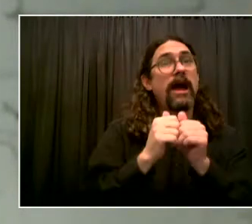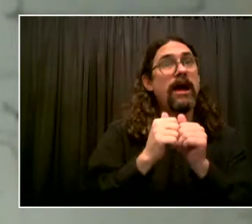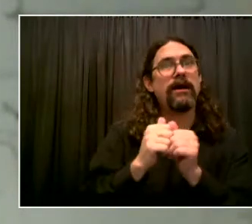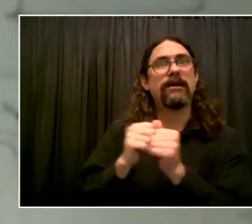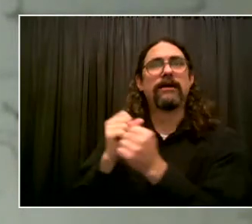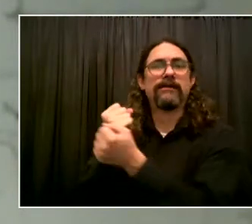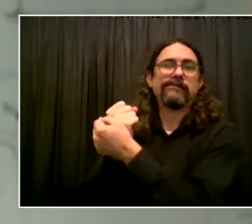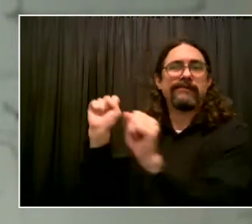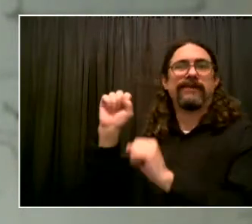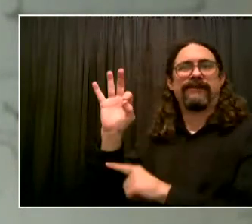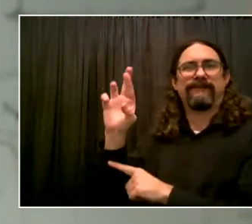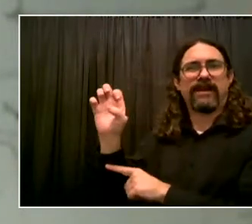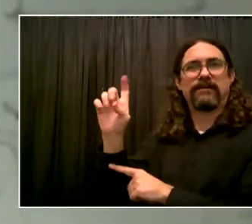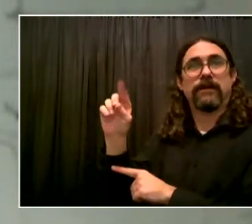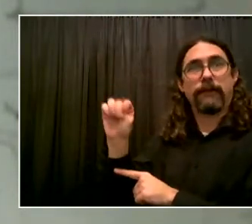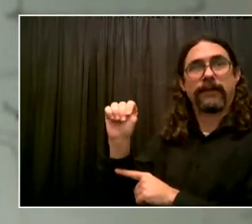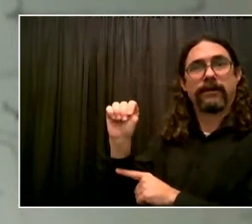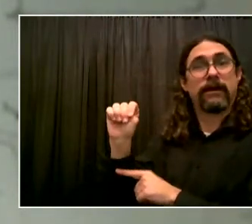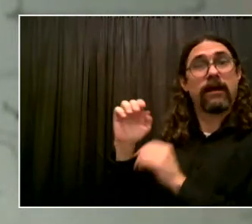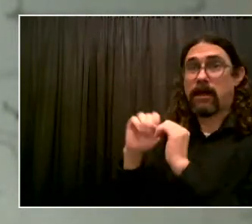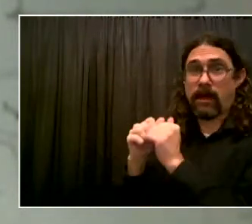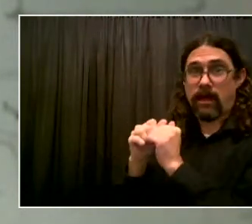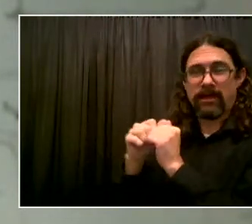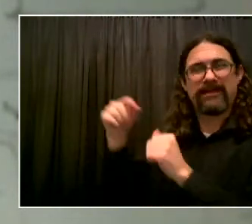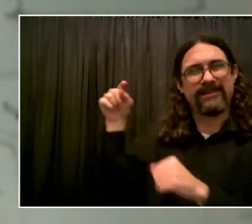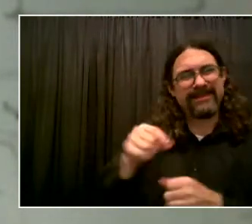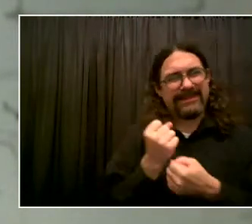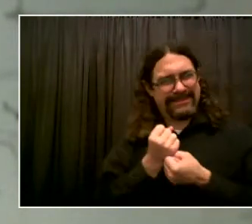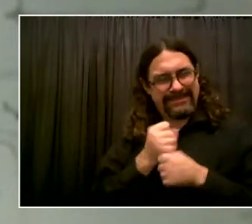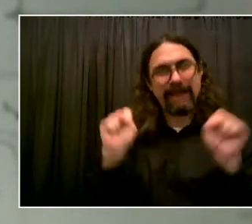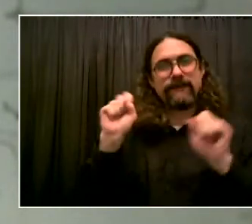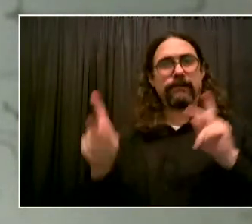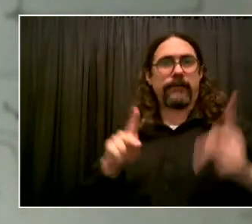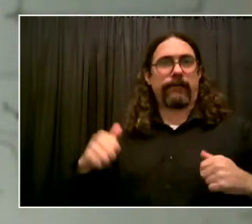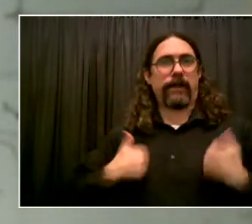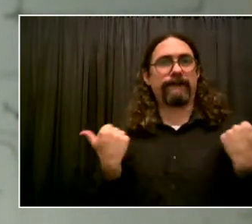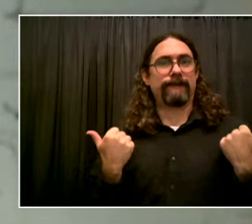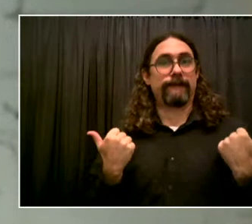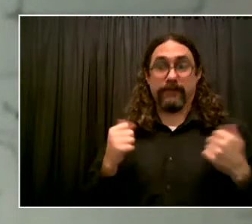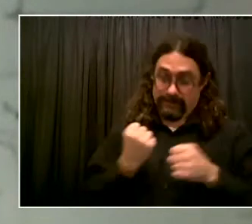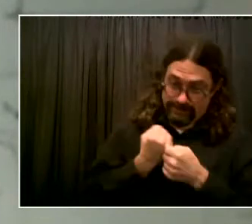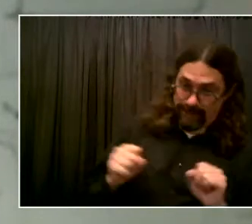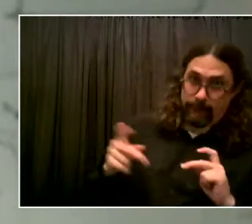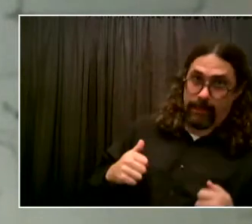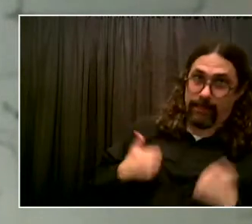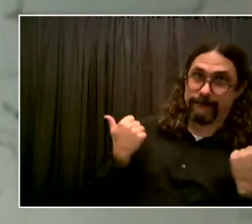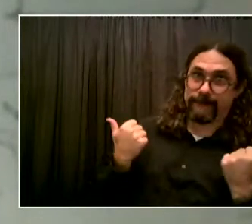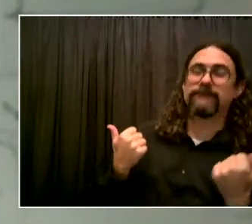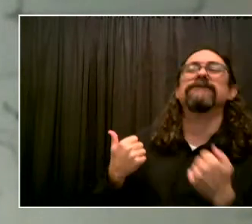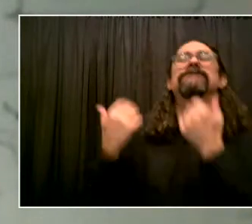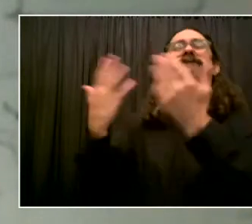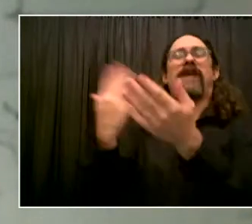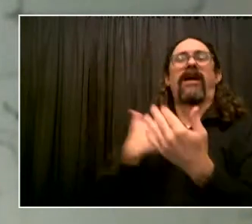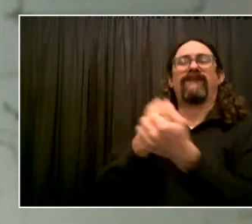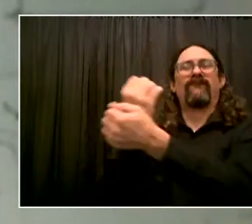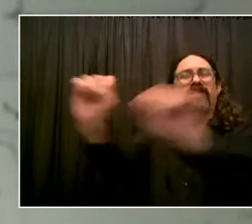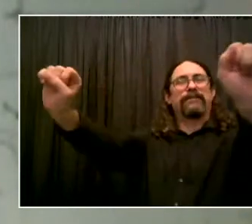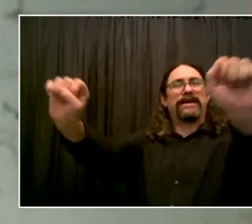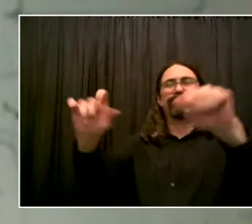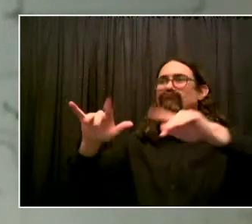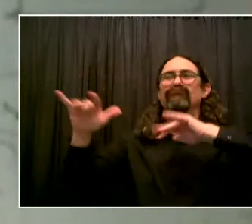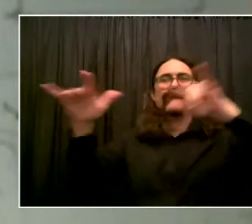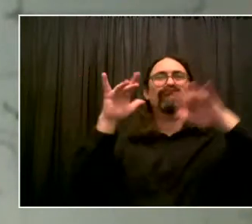something of everyone for the benefit of everyone. So why do we need